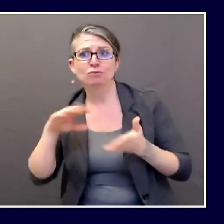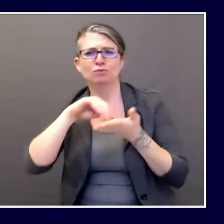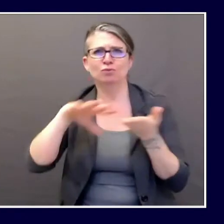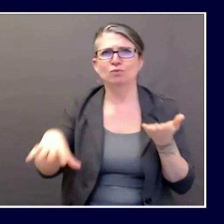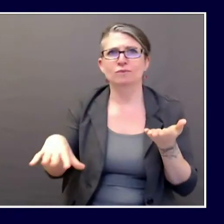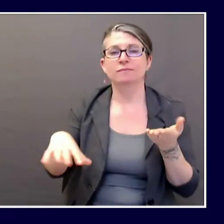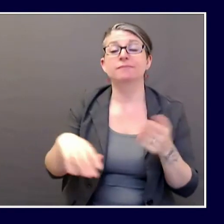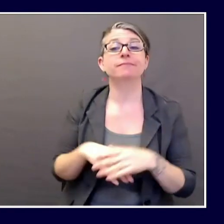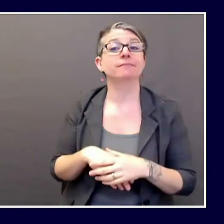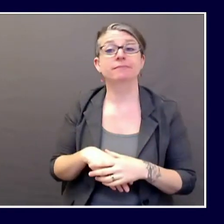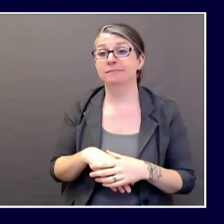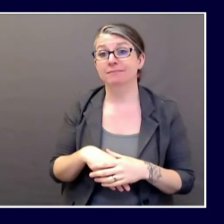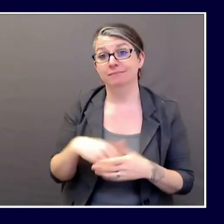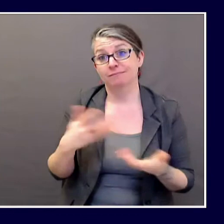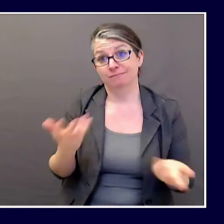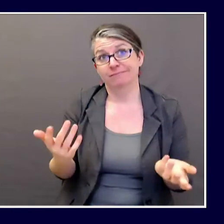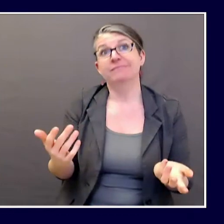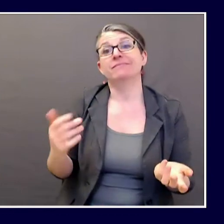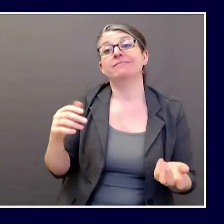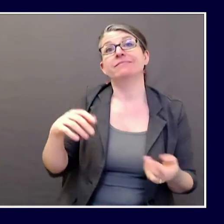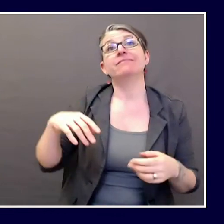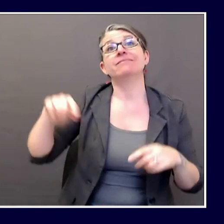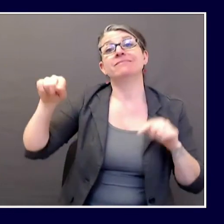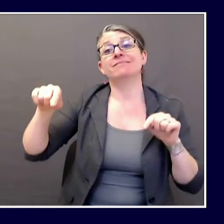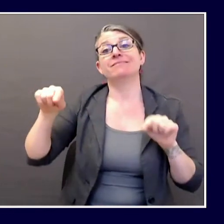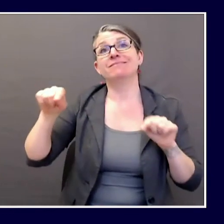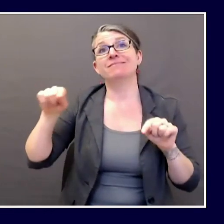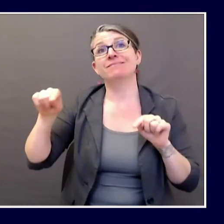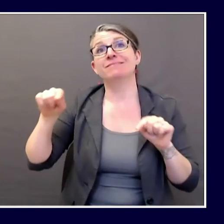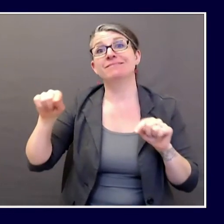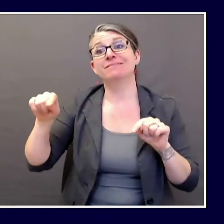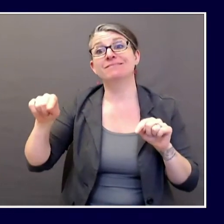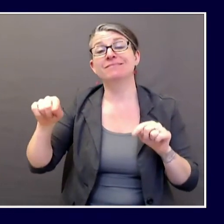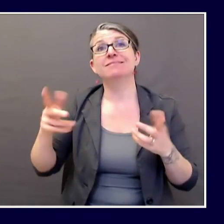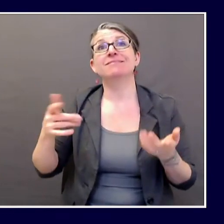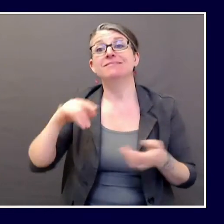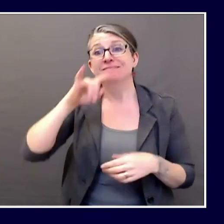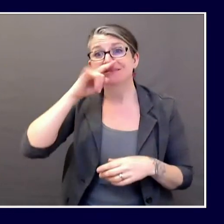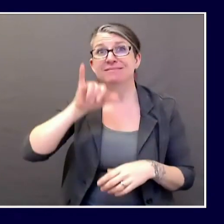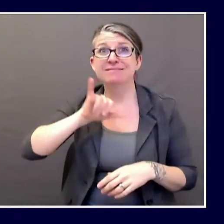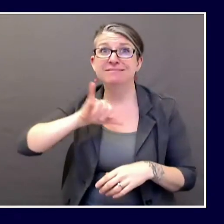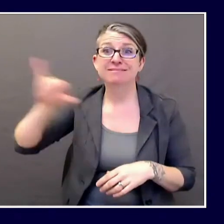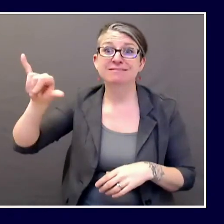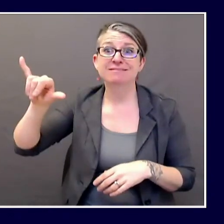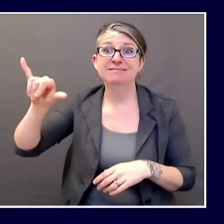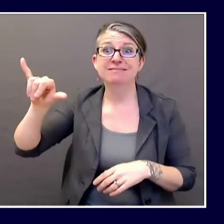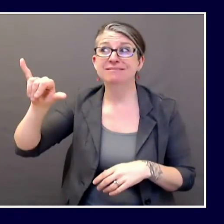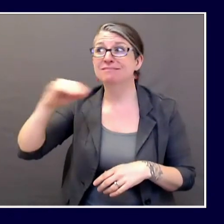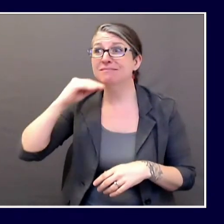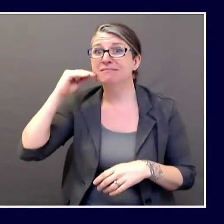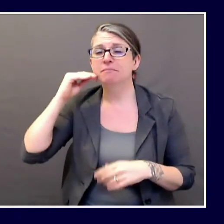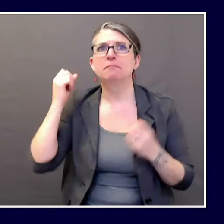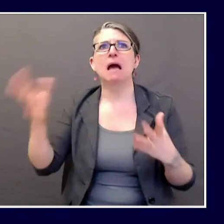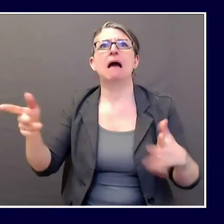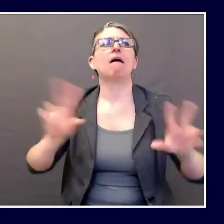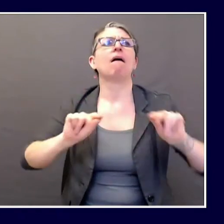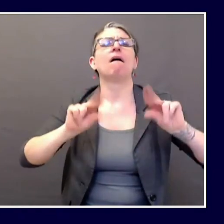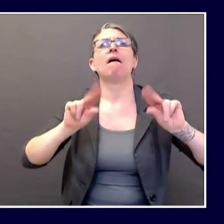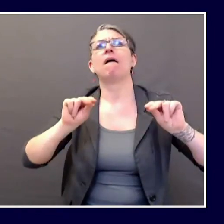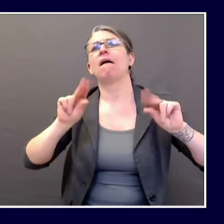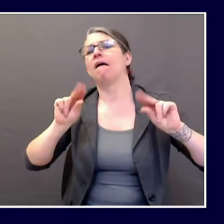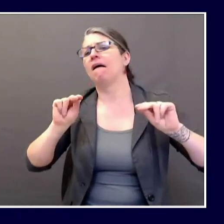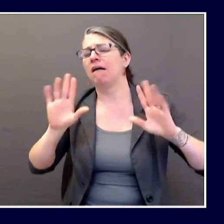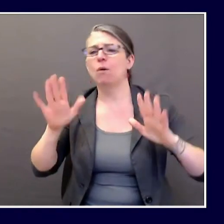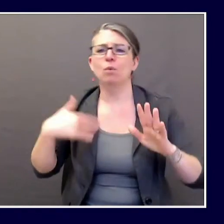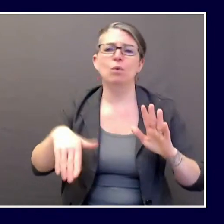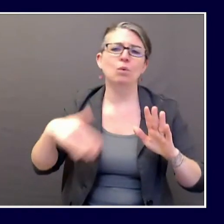kids not being back in school in person. The other thing we found was a complete absence of federal guidance on the best way to get kids